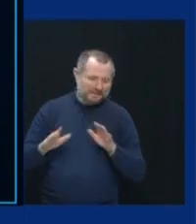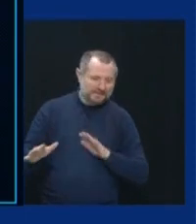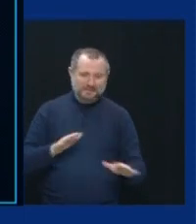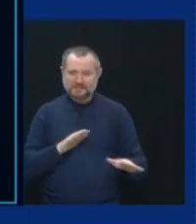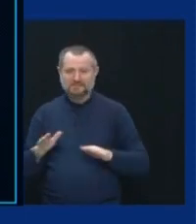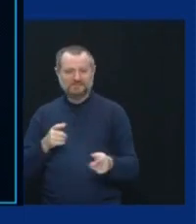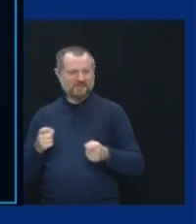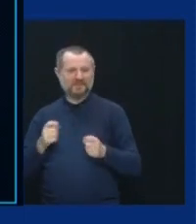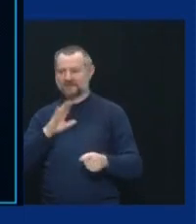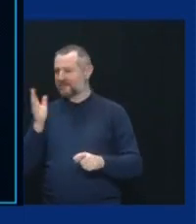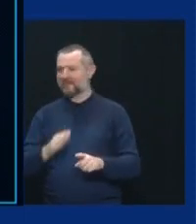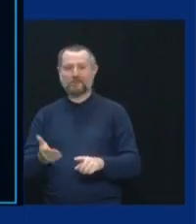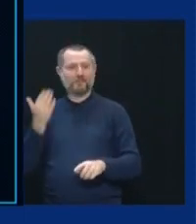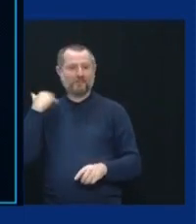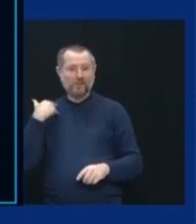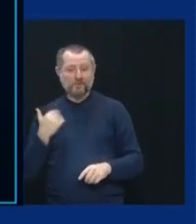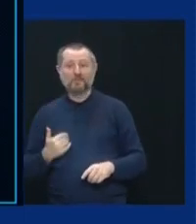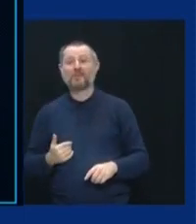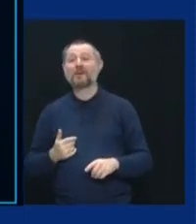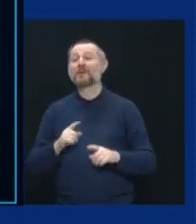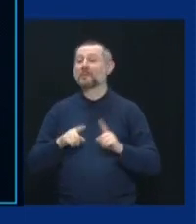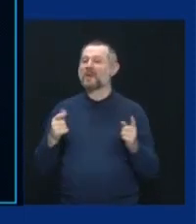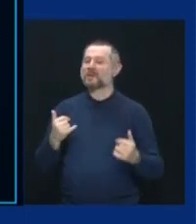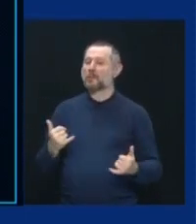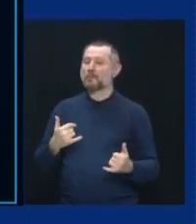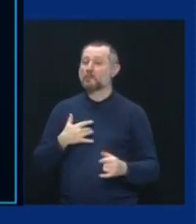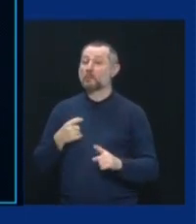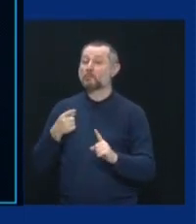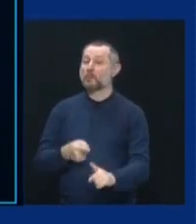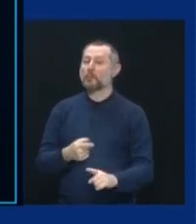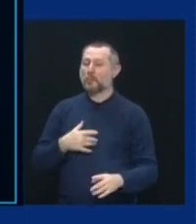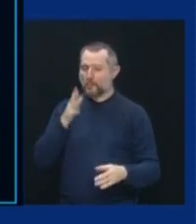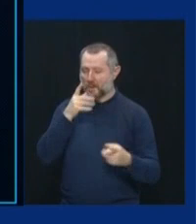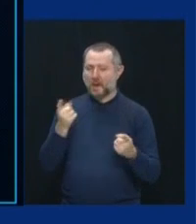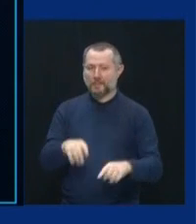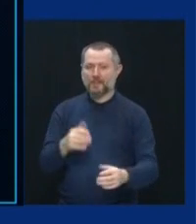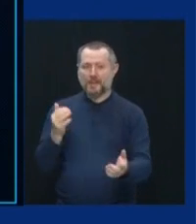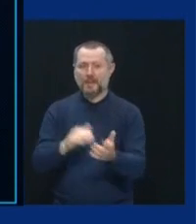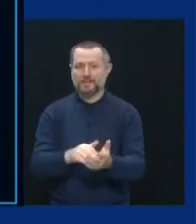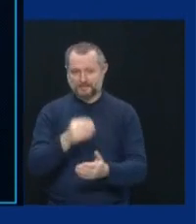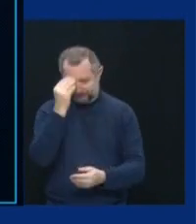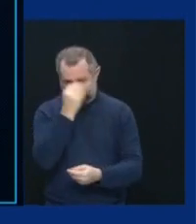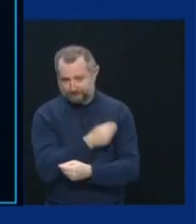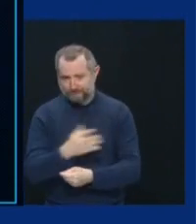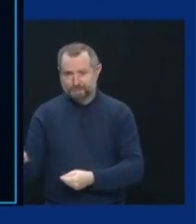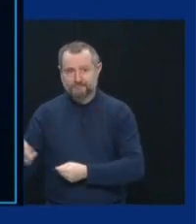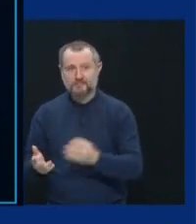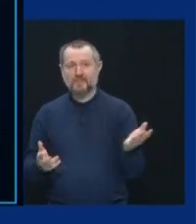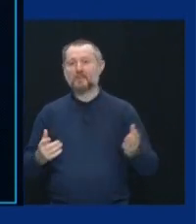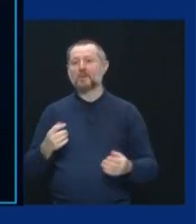before. But they will see it again. And now we have to learn from it